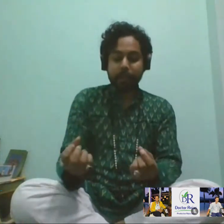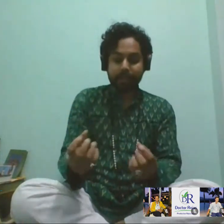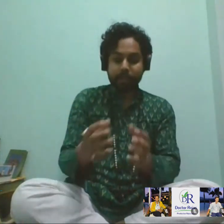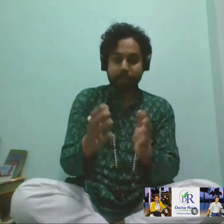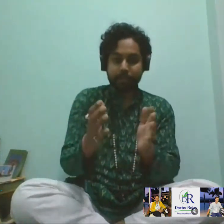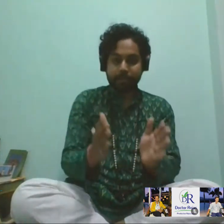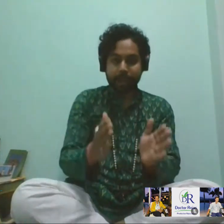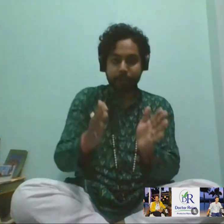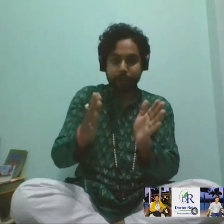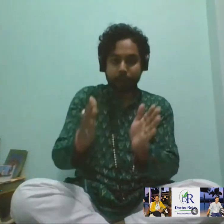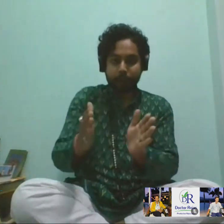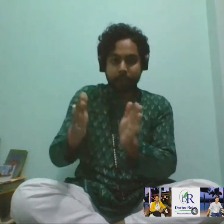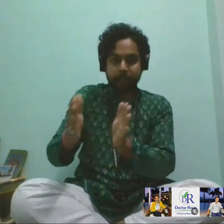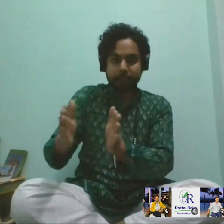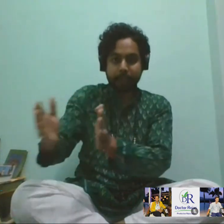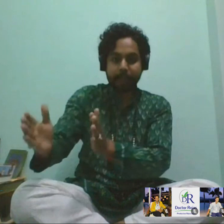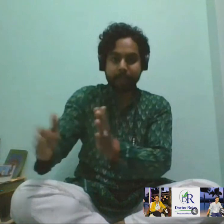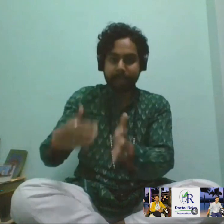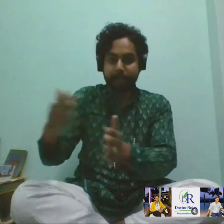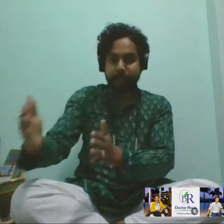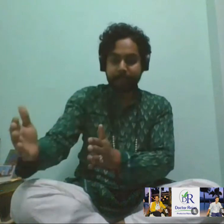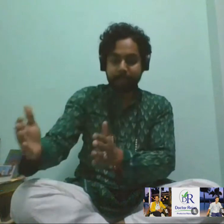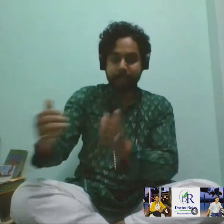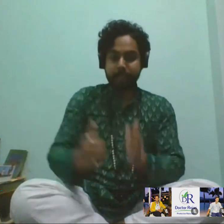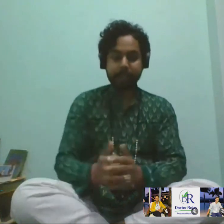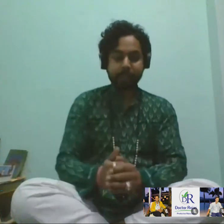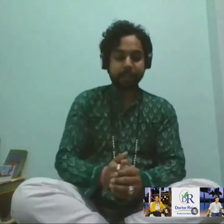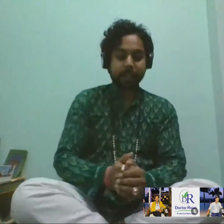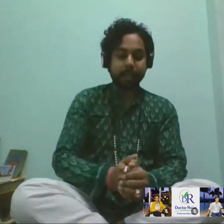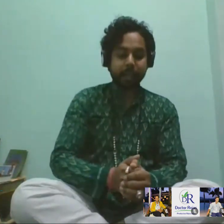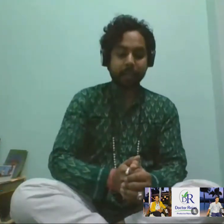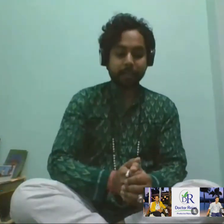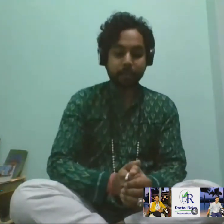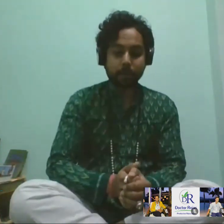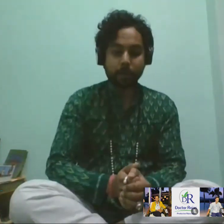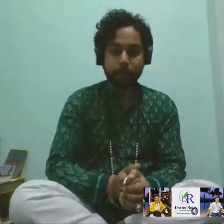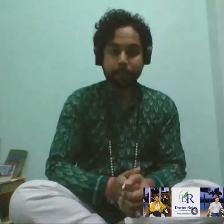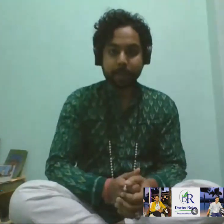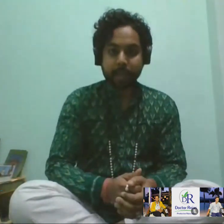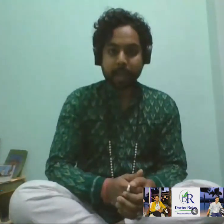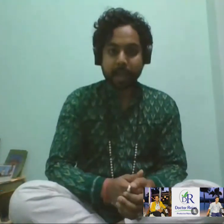deep knowledge. So I will try to talk little by little and you can translate.